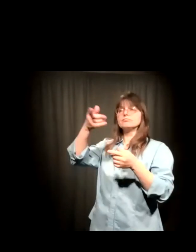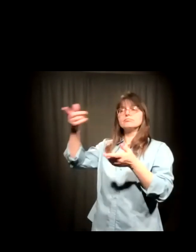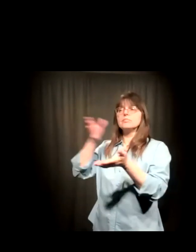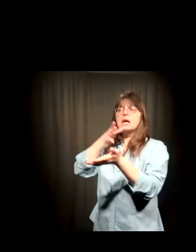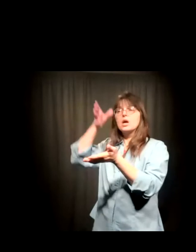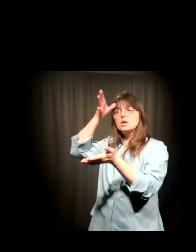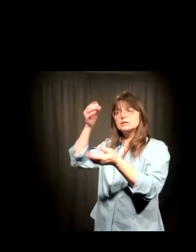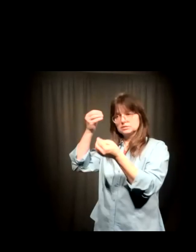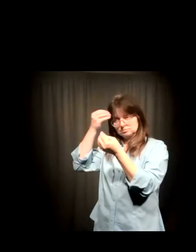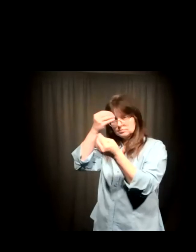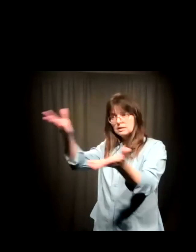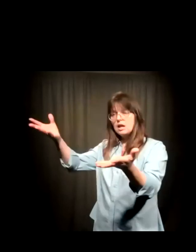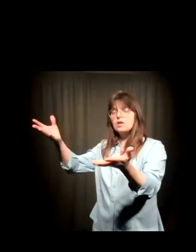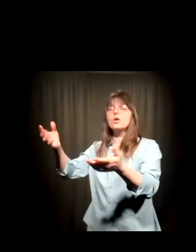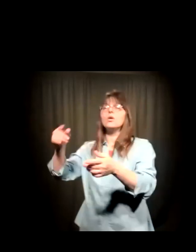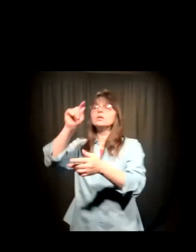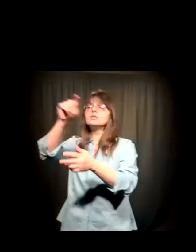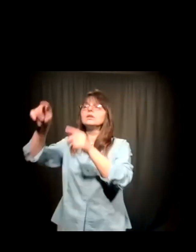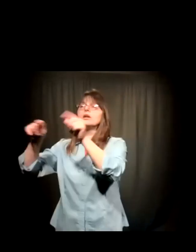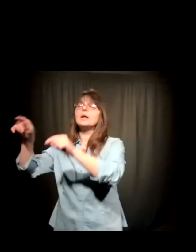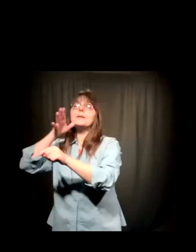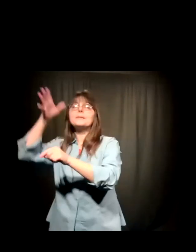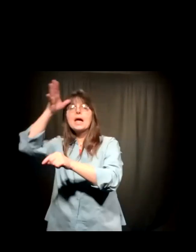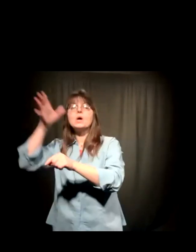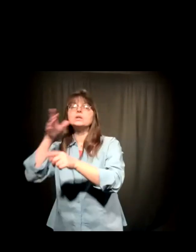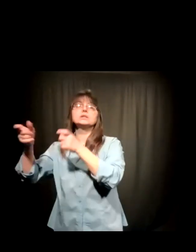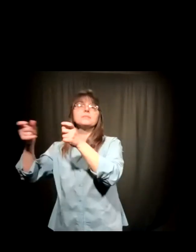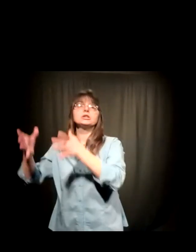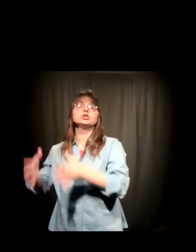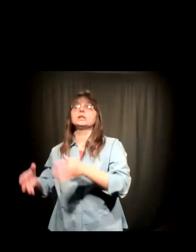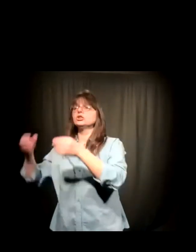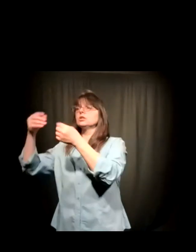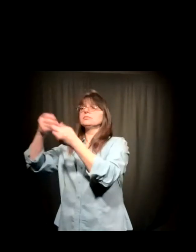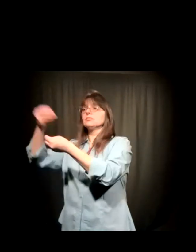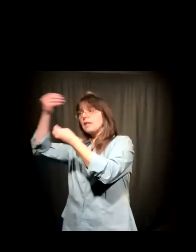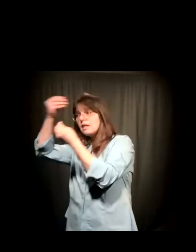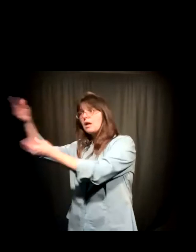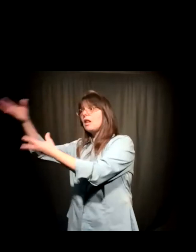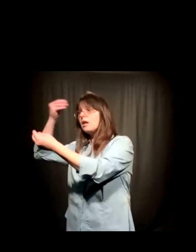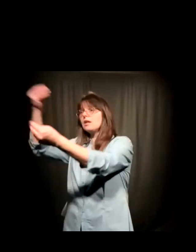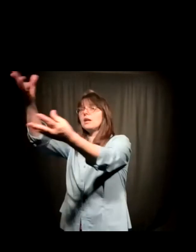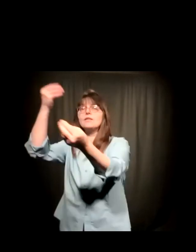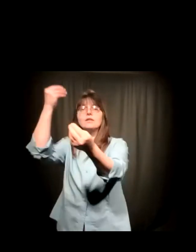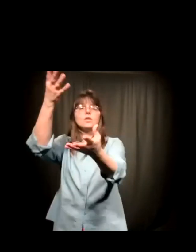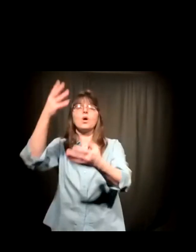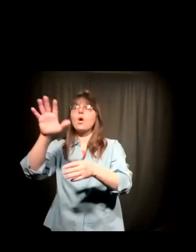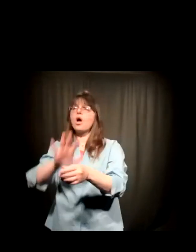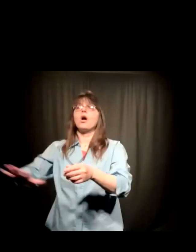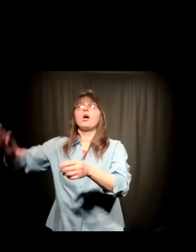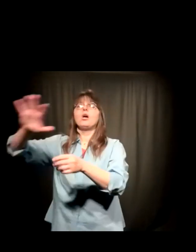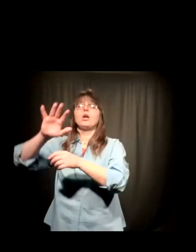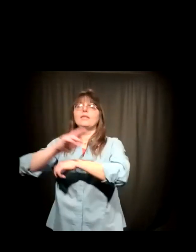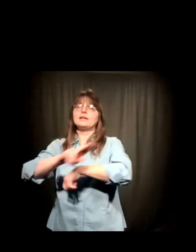Word traveled to other regional deaf schools, to other parts of the state. It traveled to New York and to Washington,